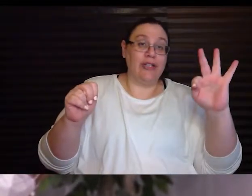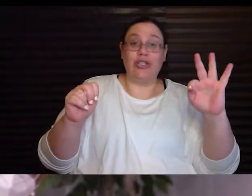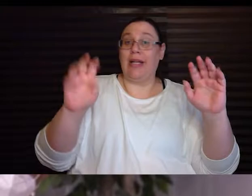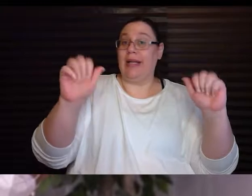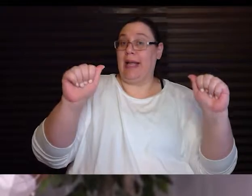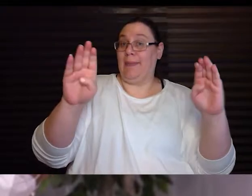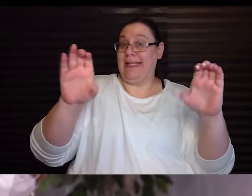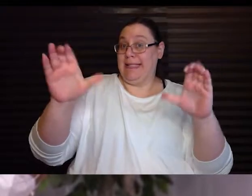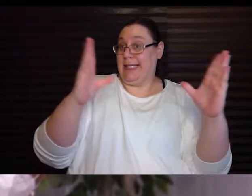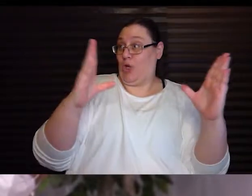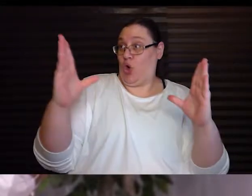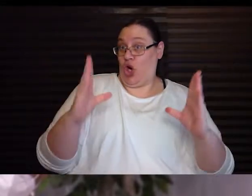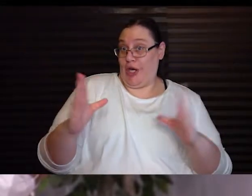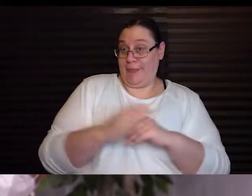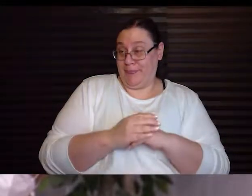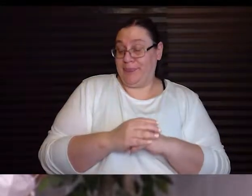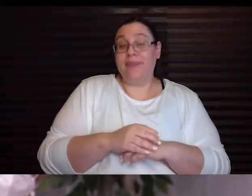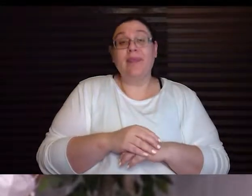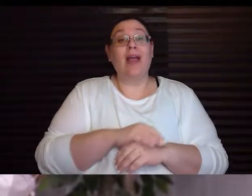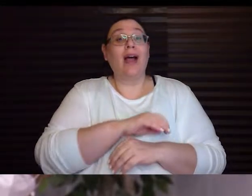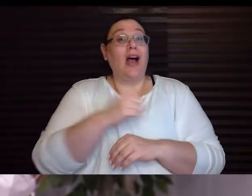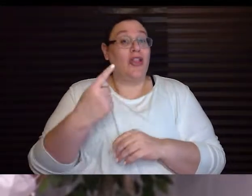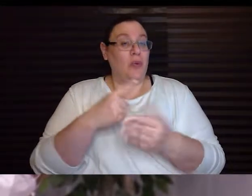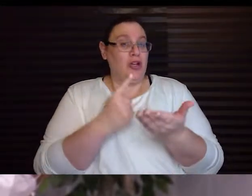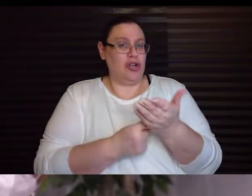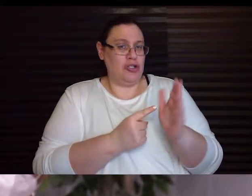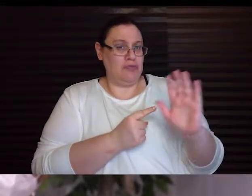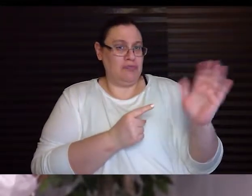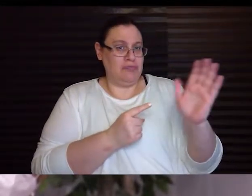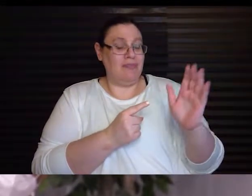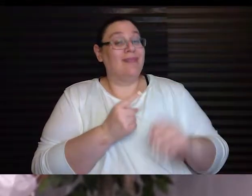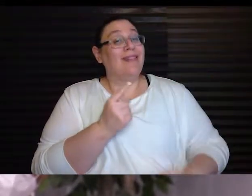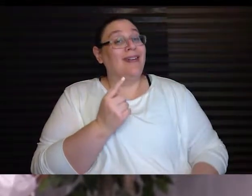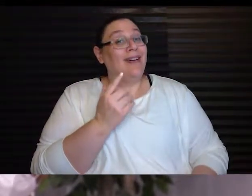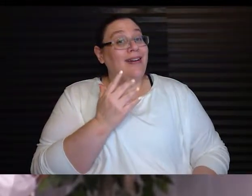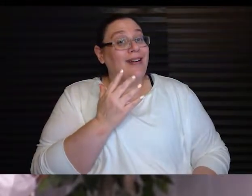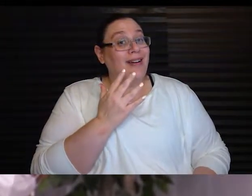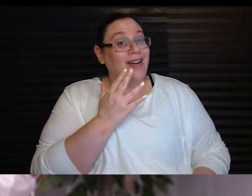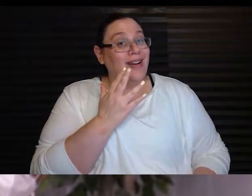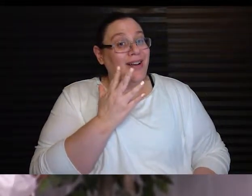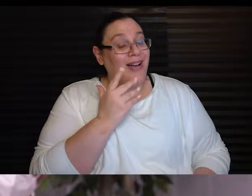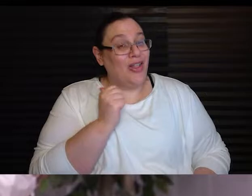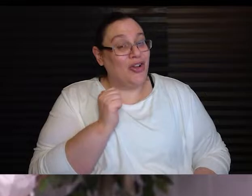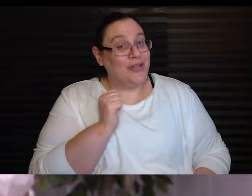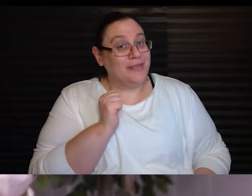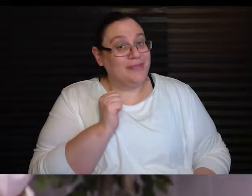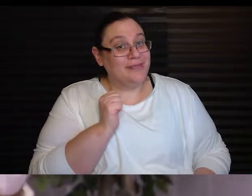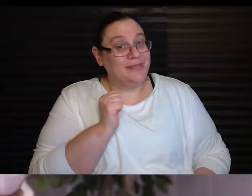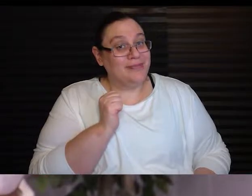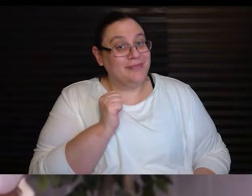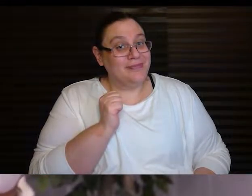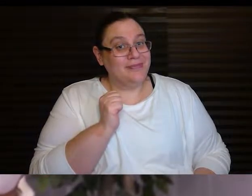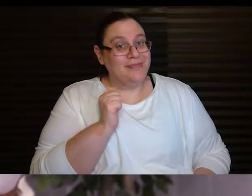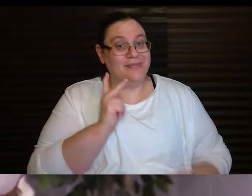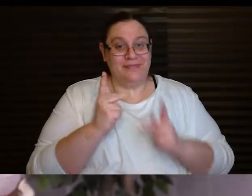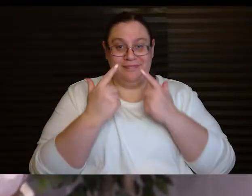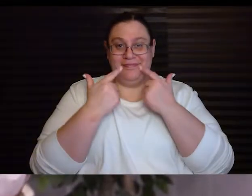alphabetical, whereas the other argued by color.